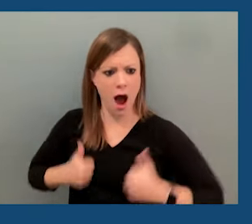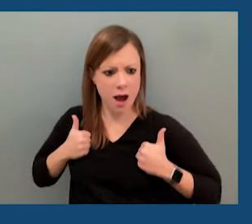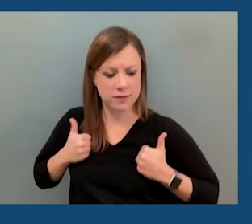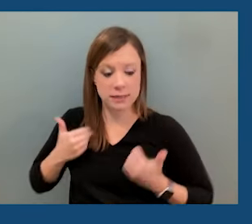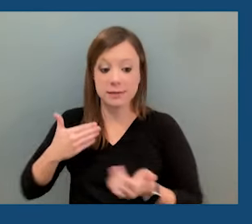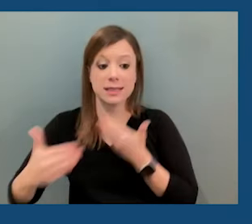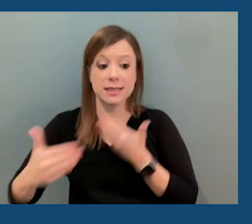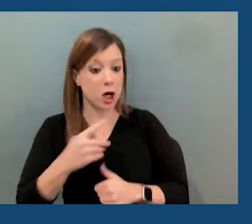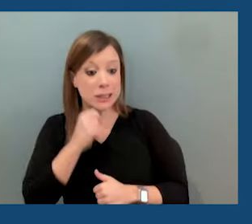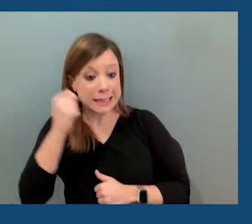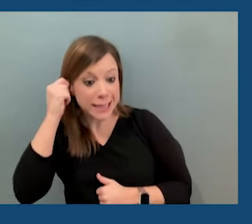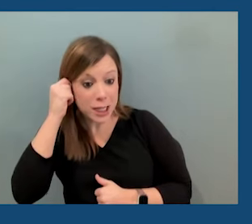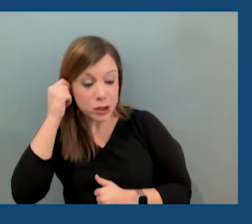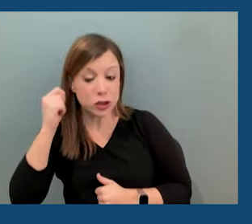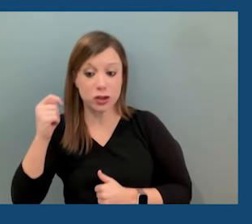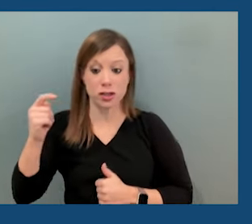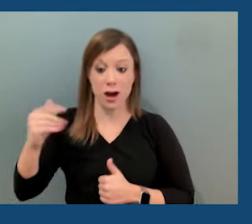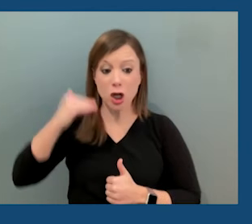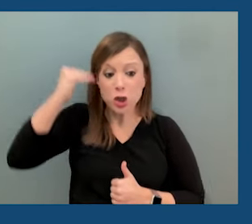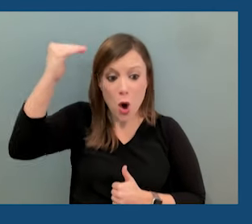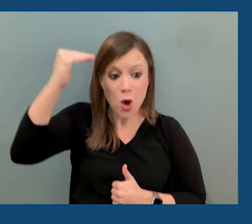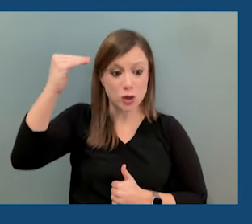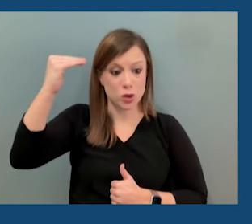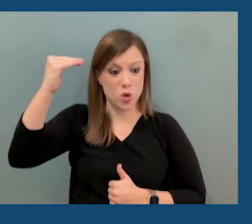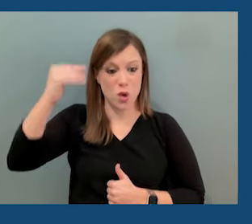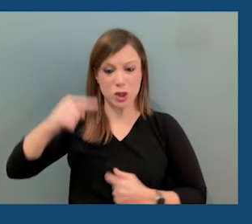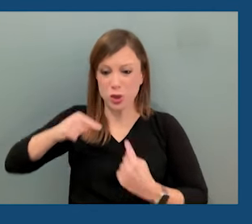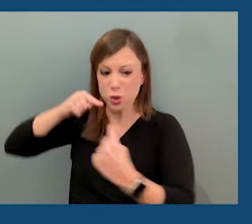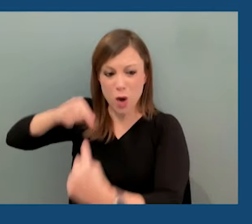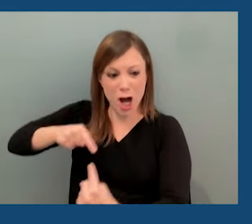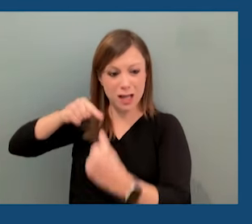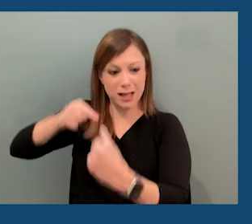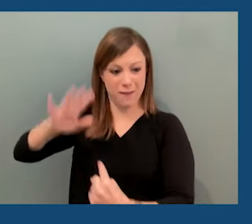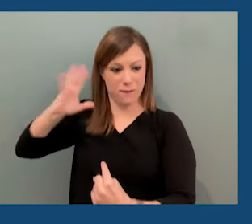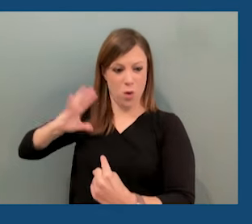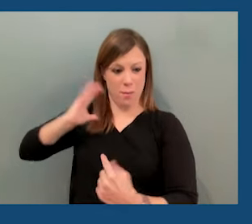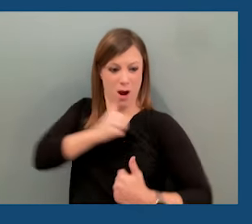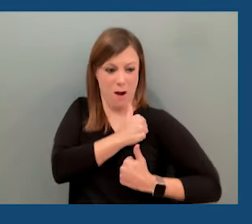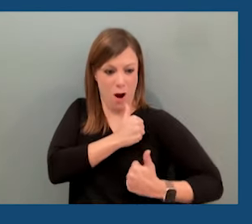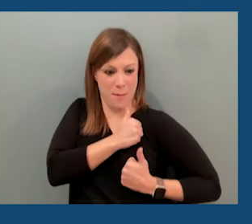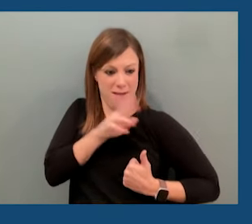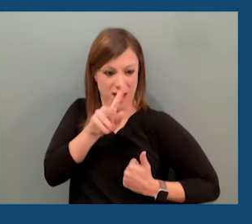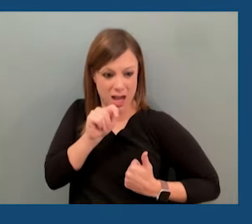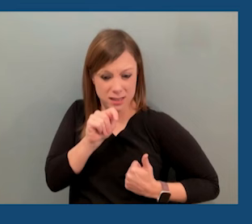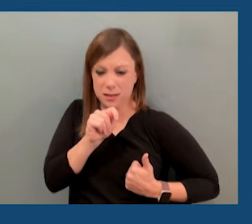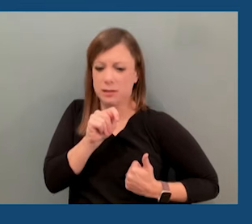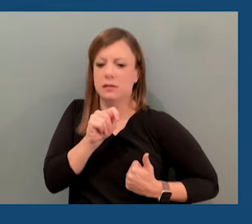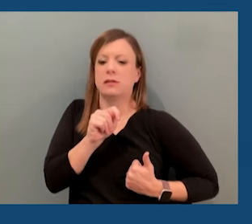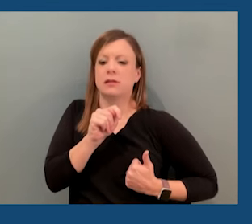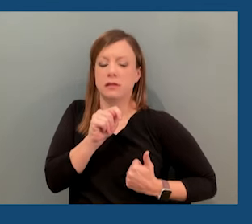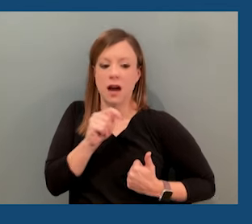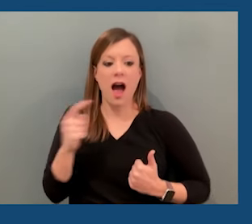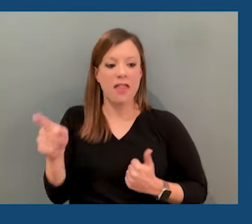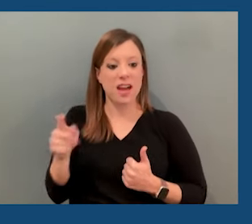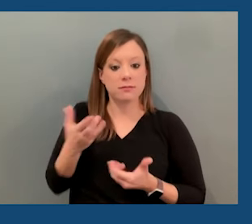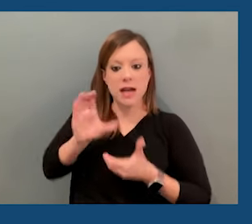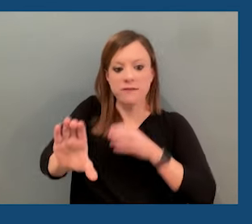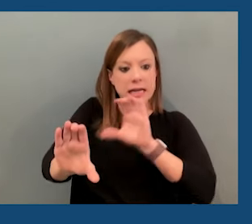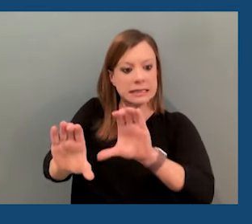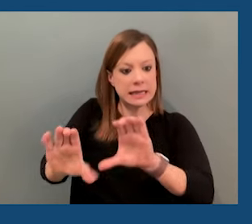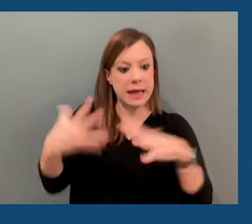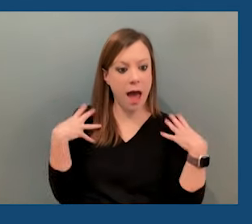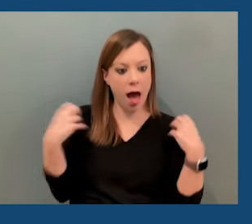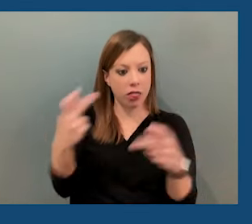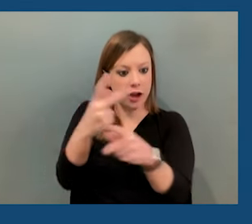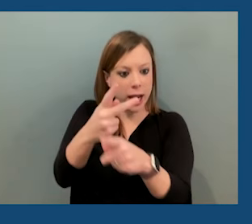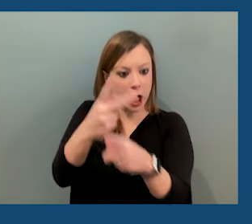or adults or struggling veterans. They all need us. It's also just making investments in our healthcare system overall. This is so